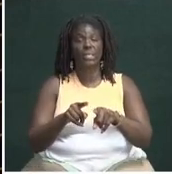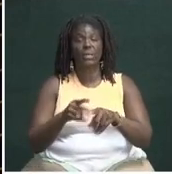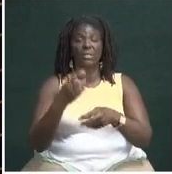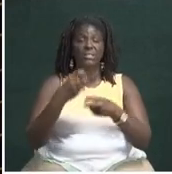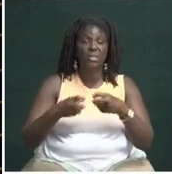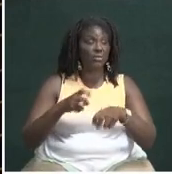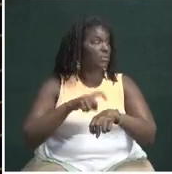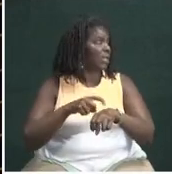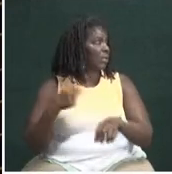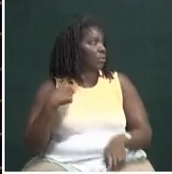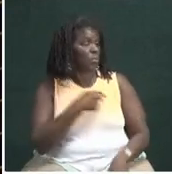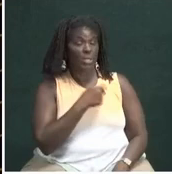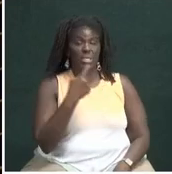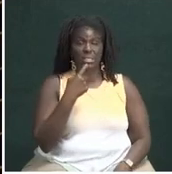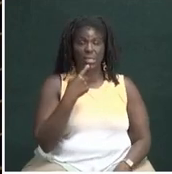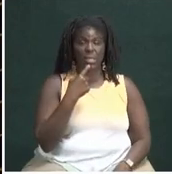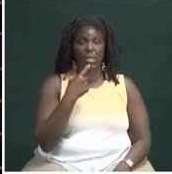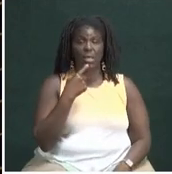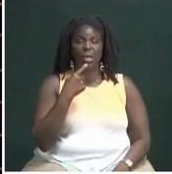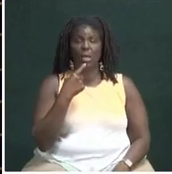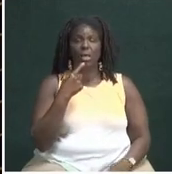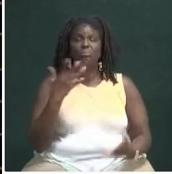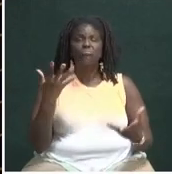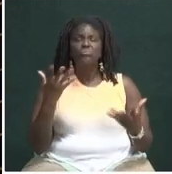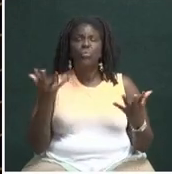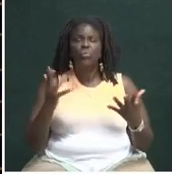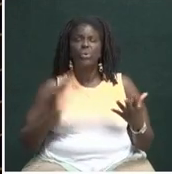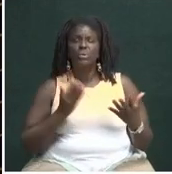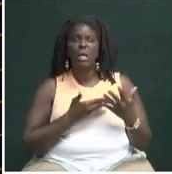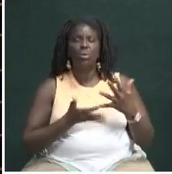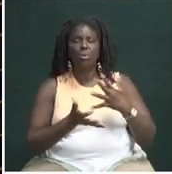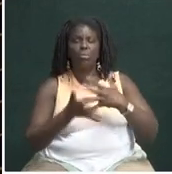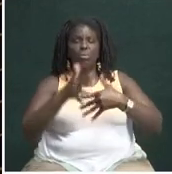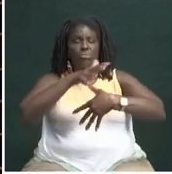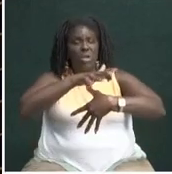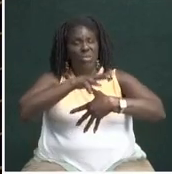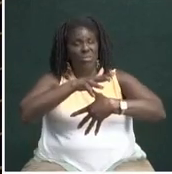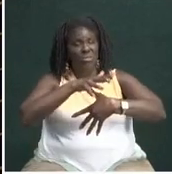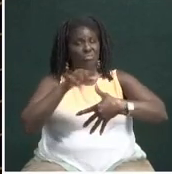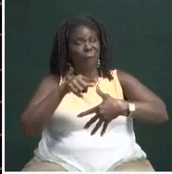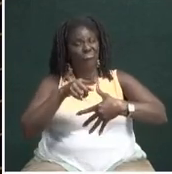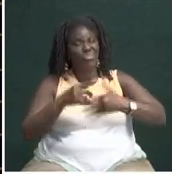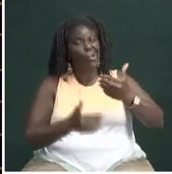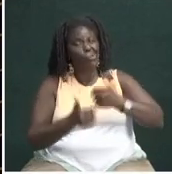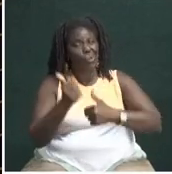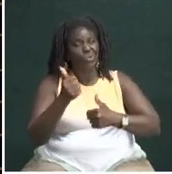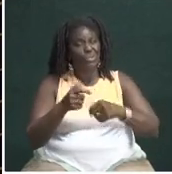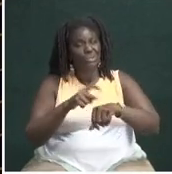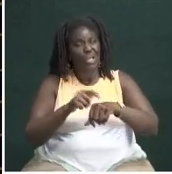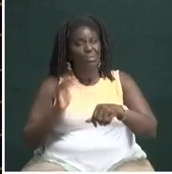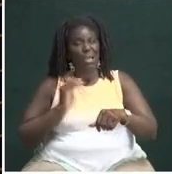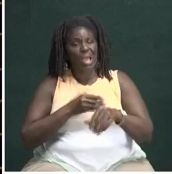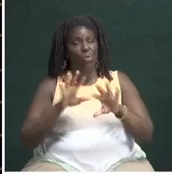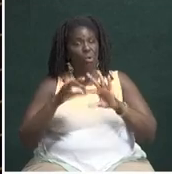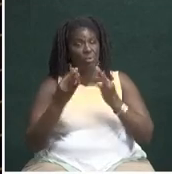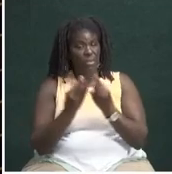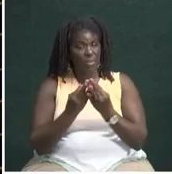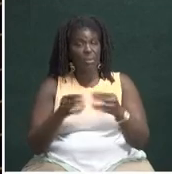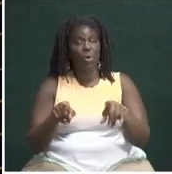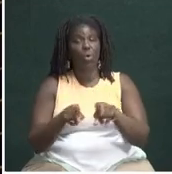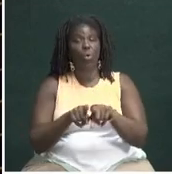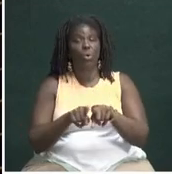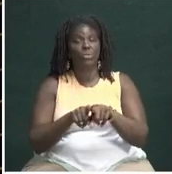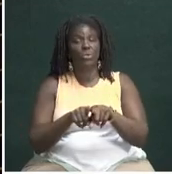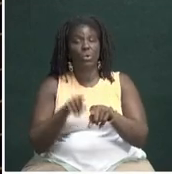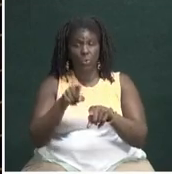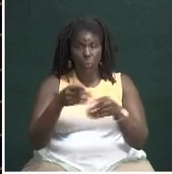we said, what are our priorities? And usually it was our family. I also want you, because